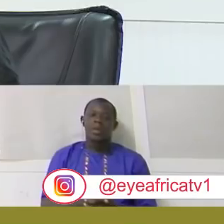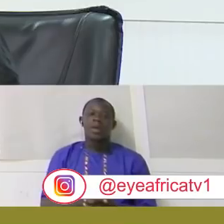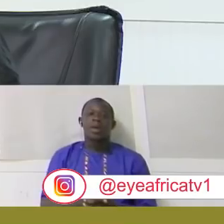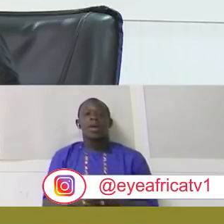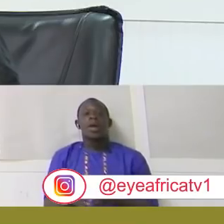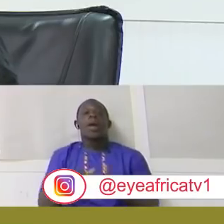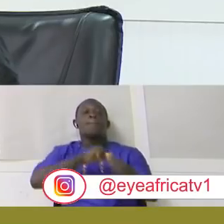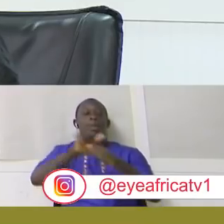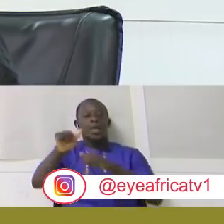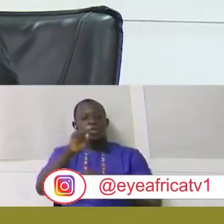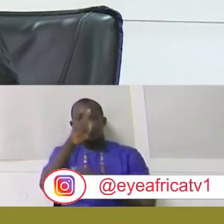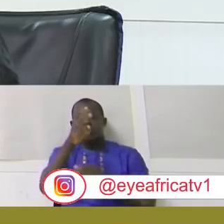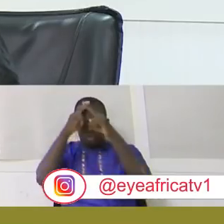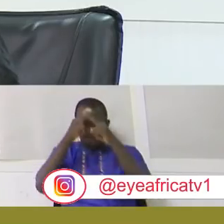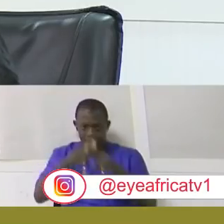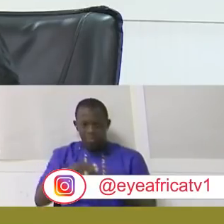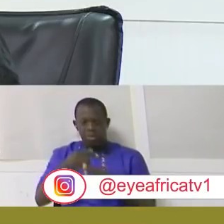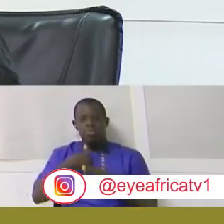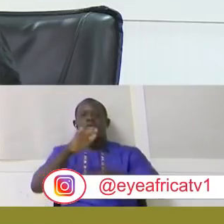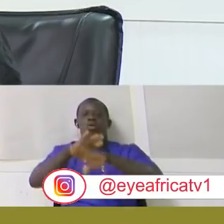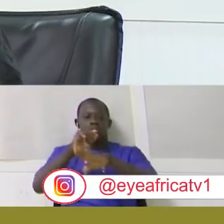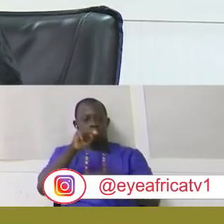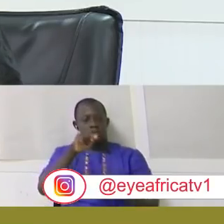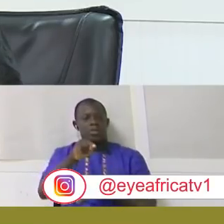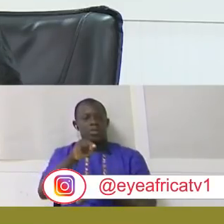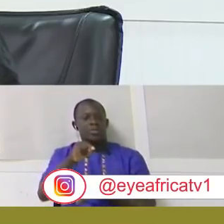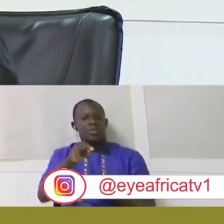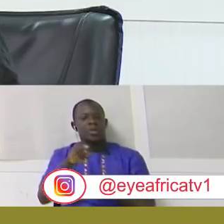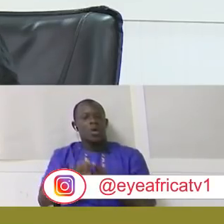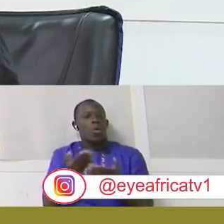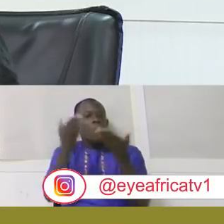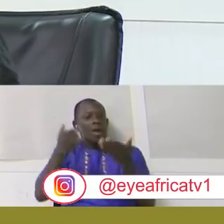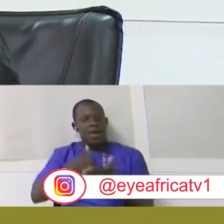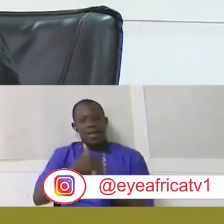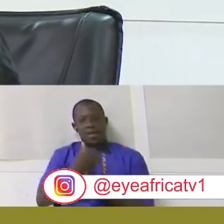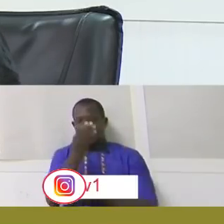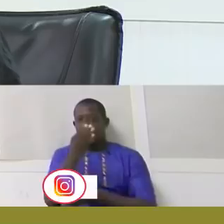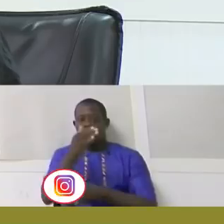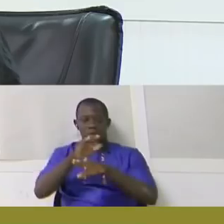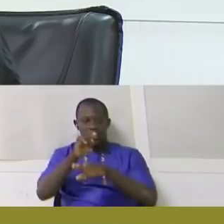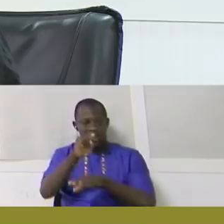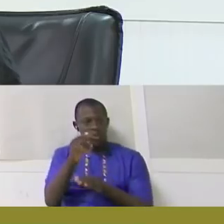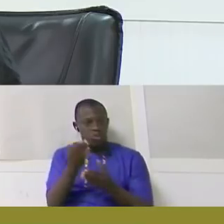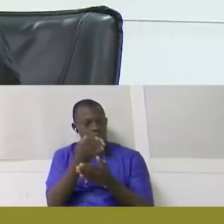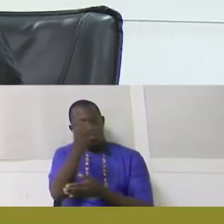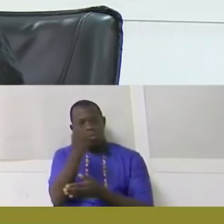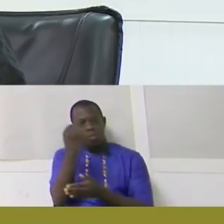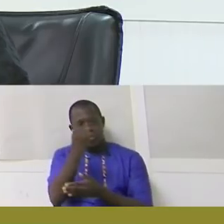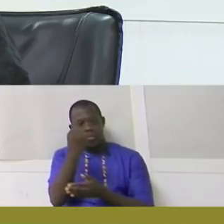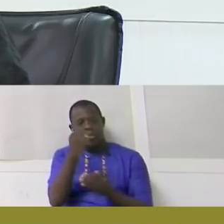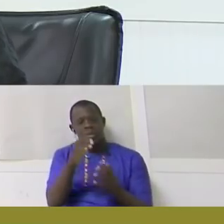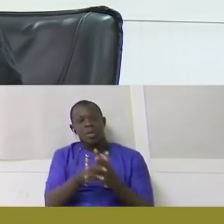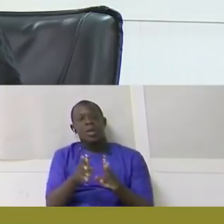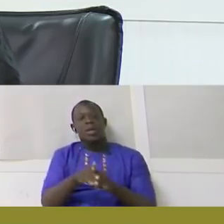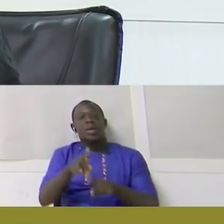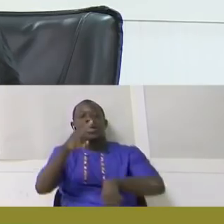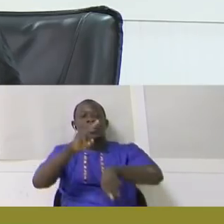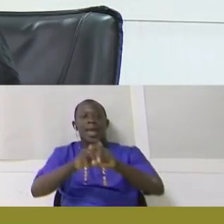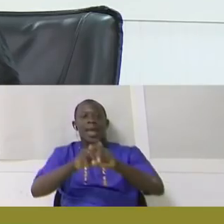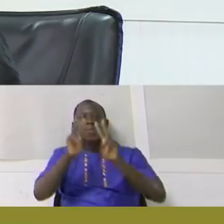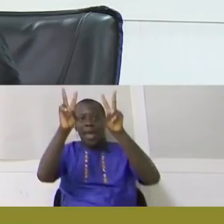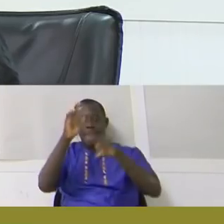respect ma si ko lulu. You respect me in the process as well. Luta ma wax lulu moy ne? Why I said that is because mun biñu yaay jame